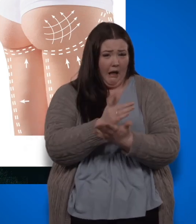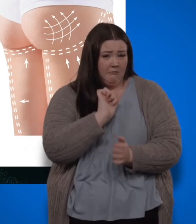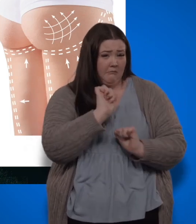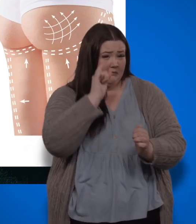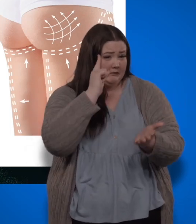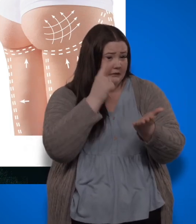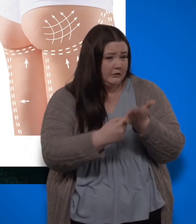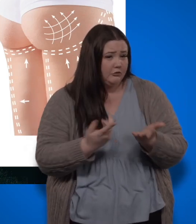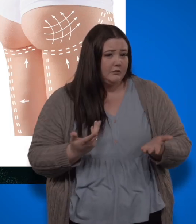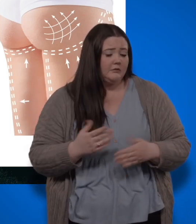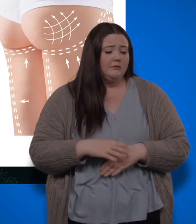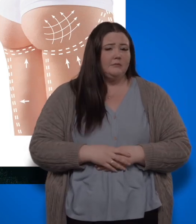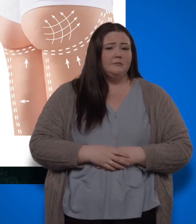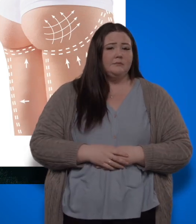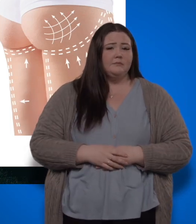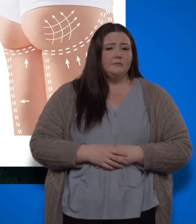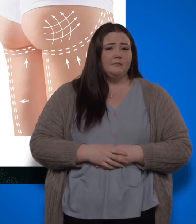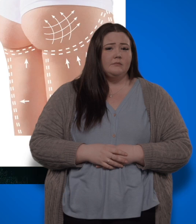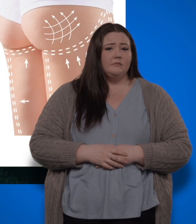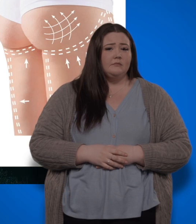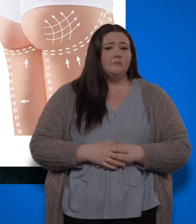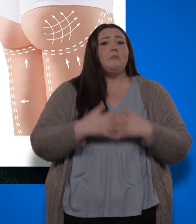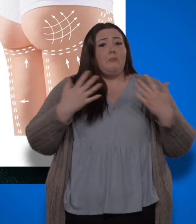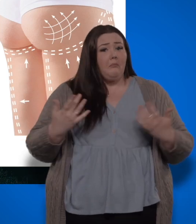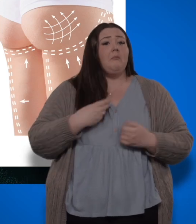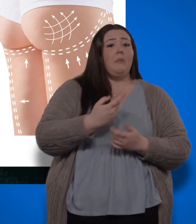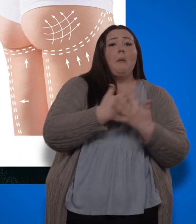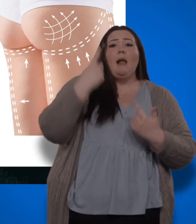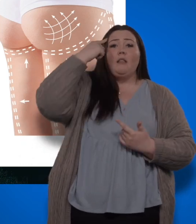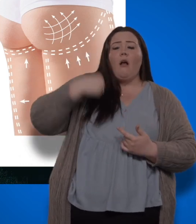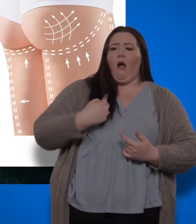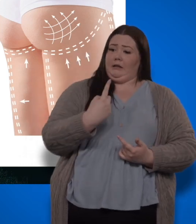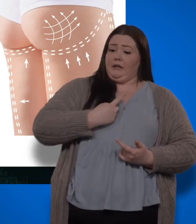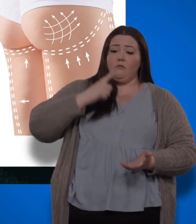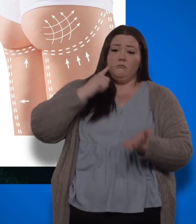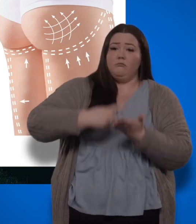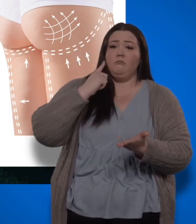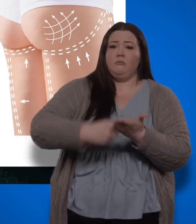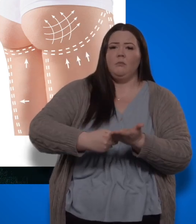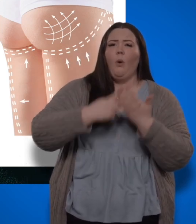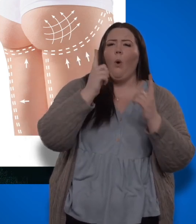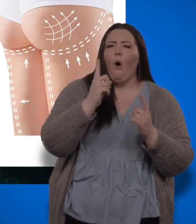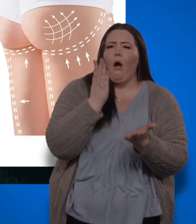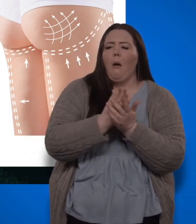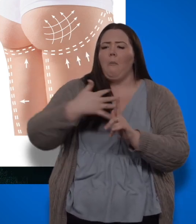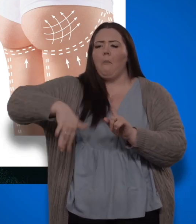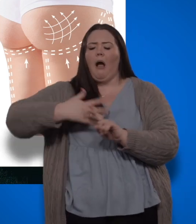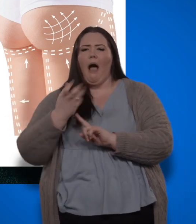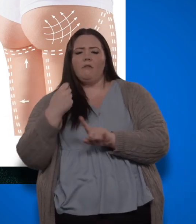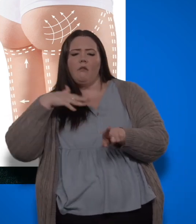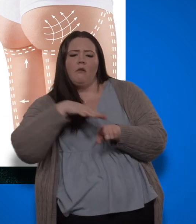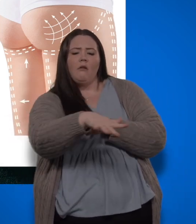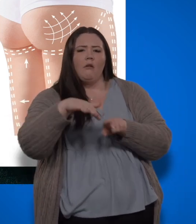genuinely free and autonomous choices? Or are they in some sense being manipulated and coerced by